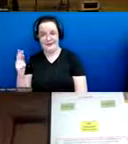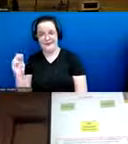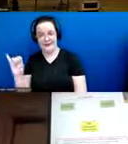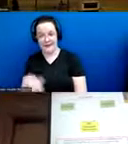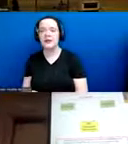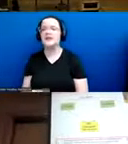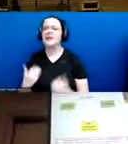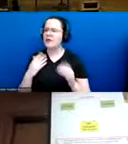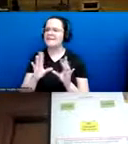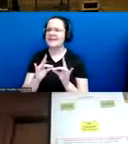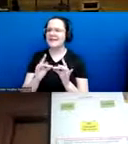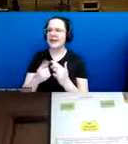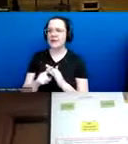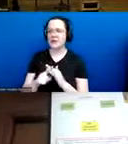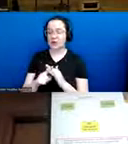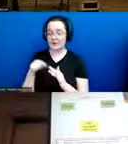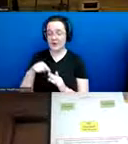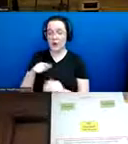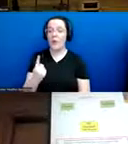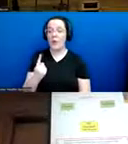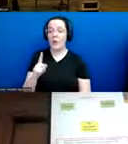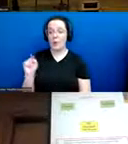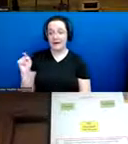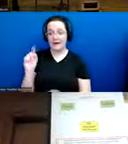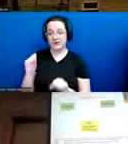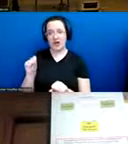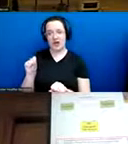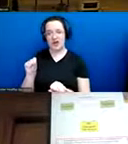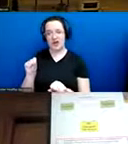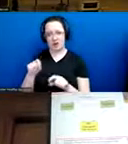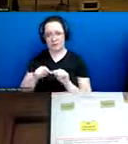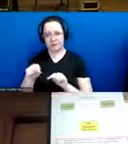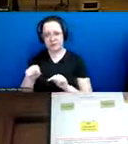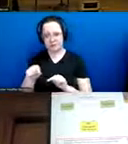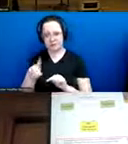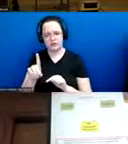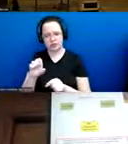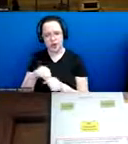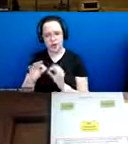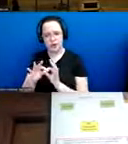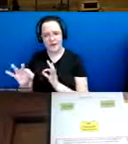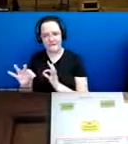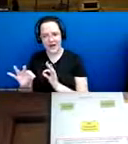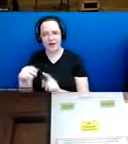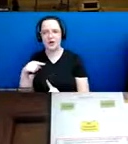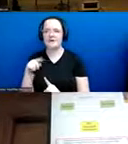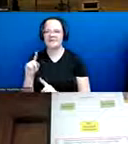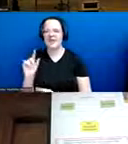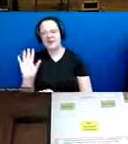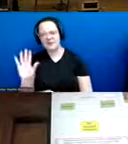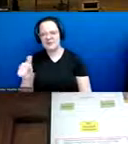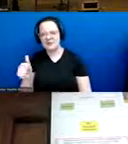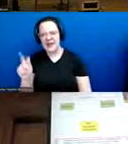and they were able to put one photon in a fiber about 15 kilometers long, and the other photon in another fiber about 15 kilometers long. And then by